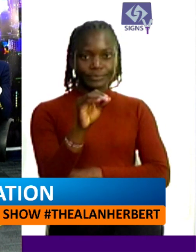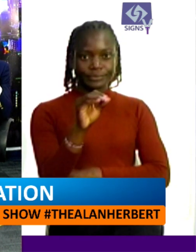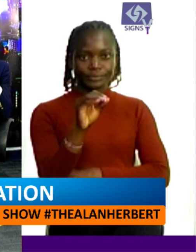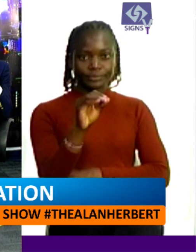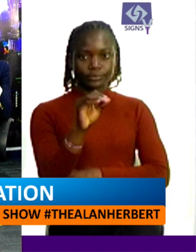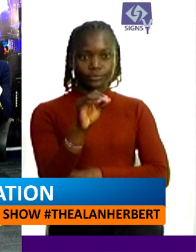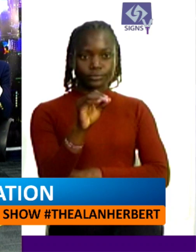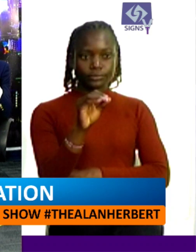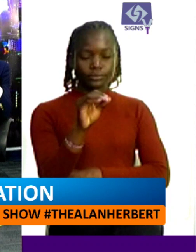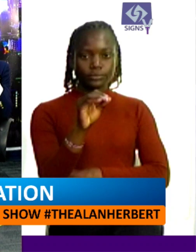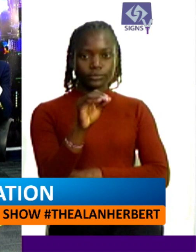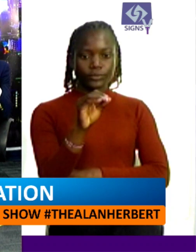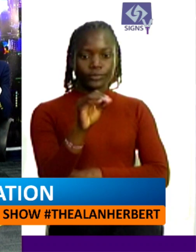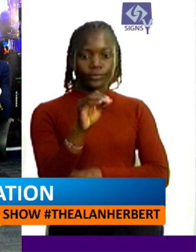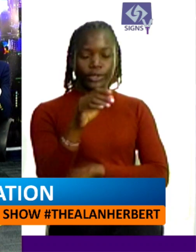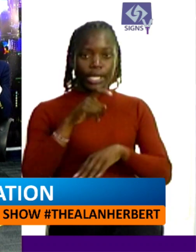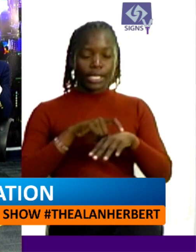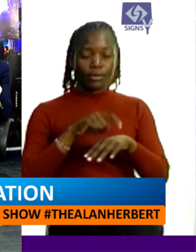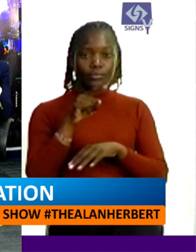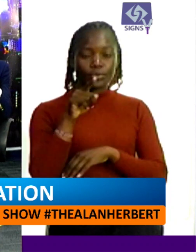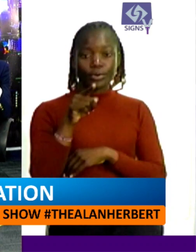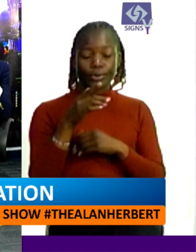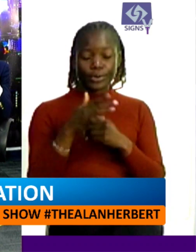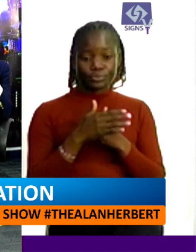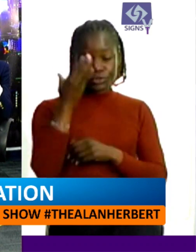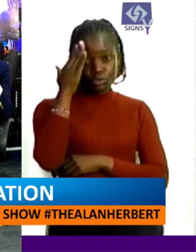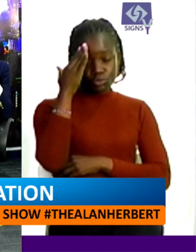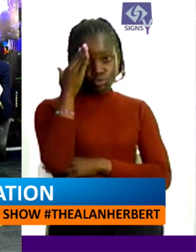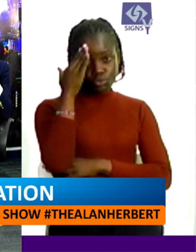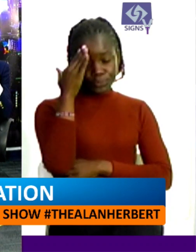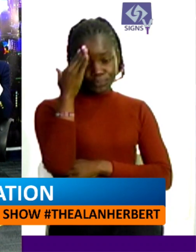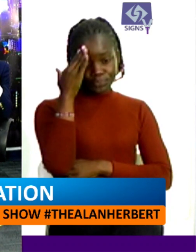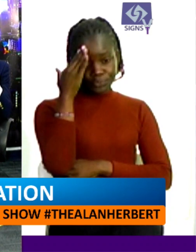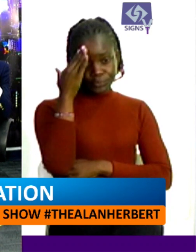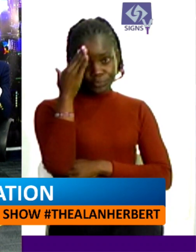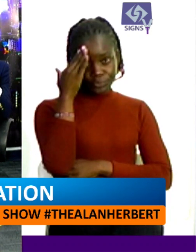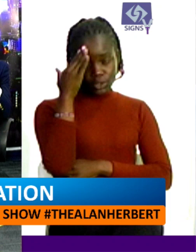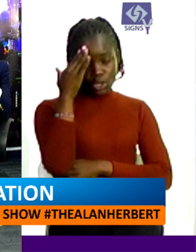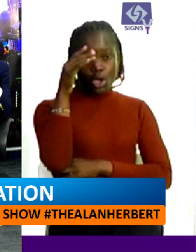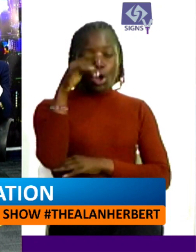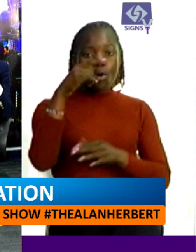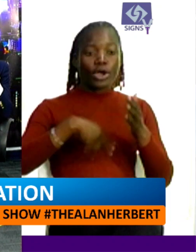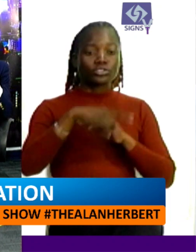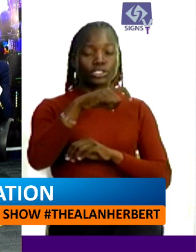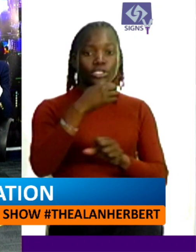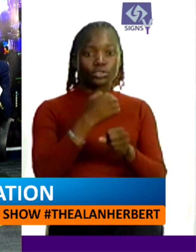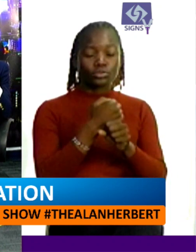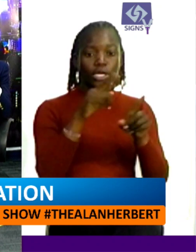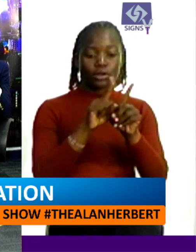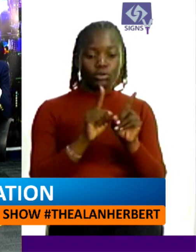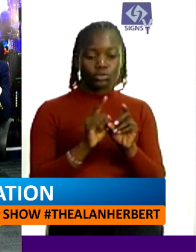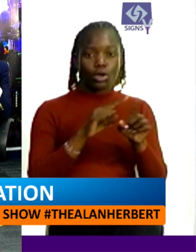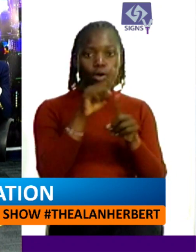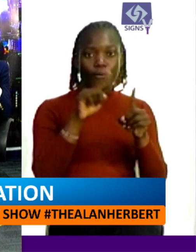when you are intentional of what you need to do, and when it is